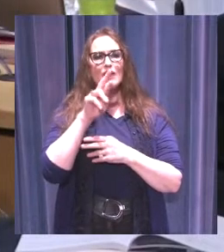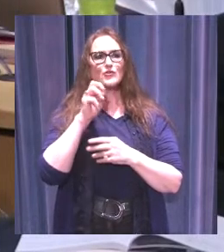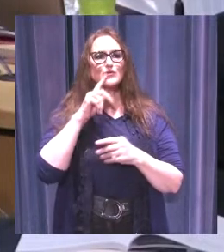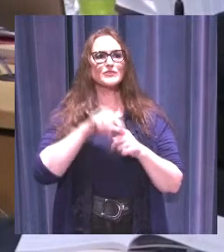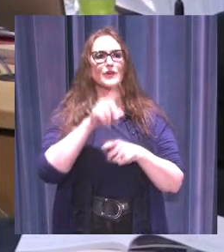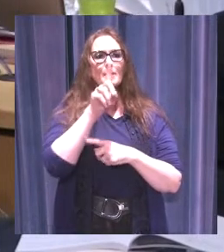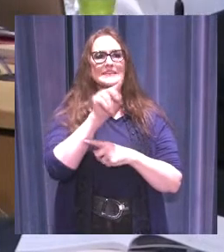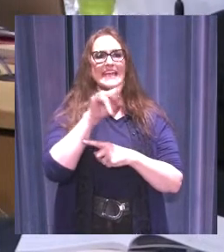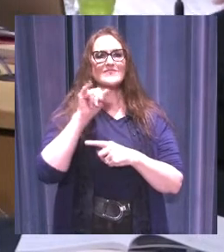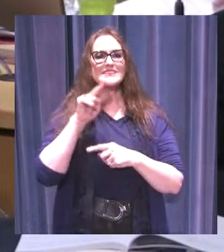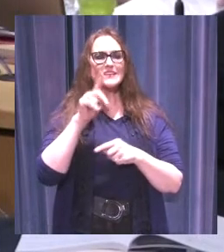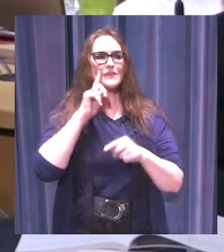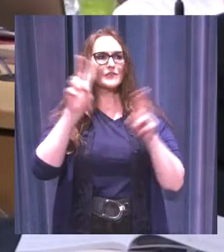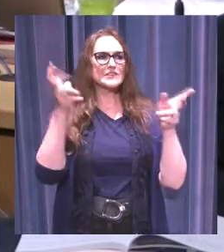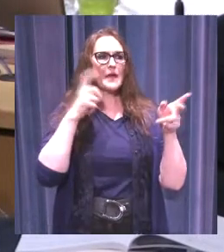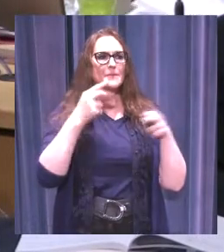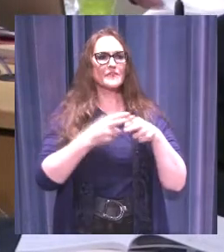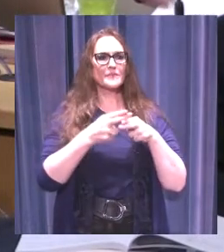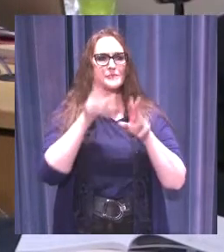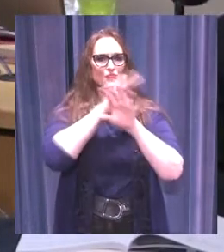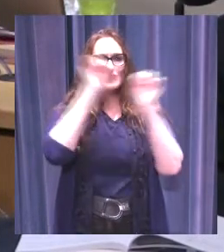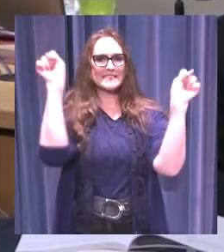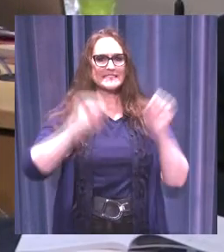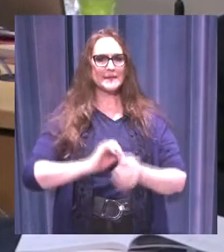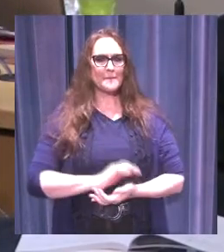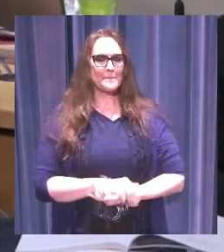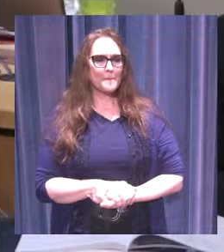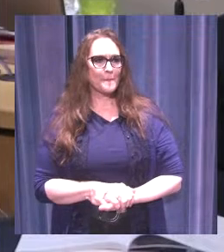on the topic of interim president.